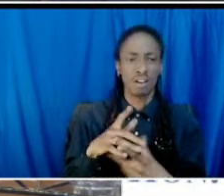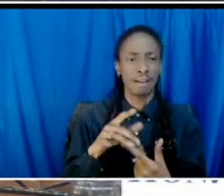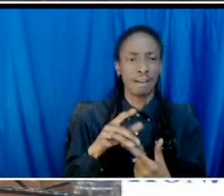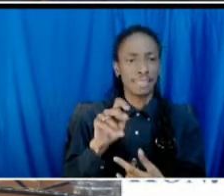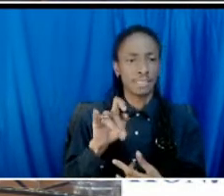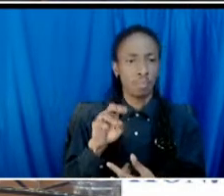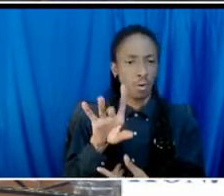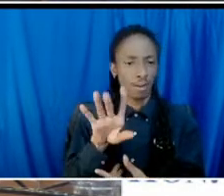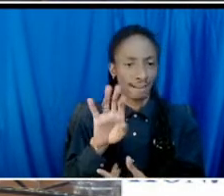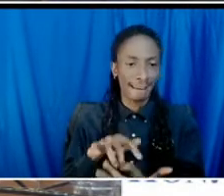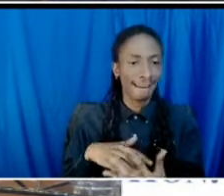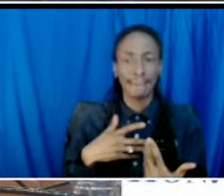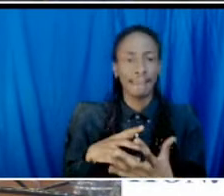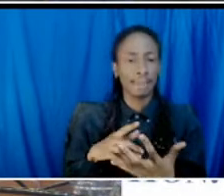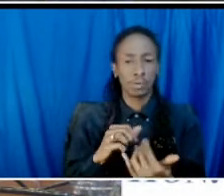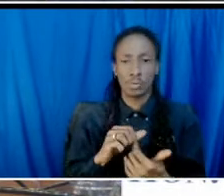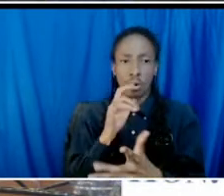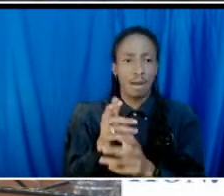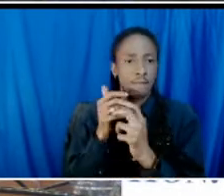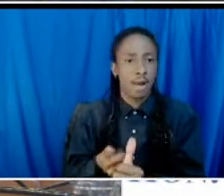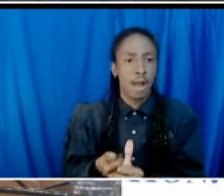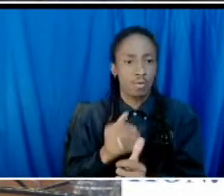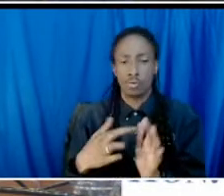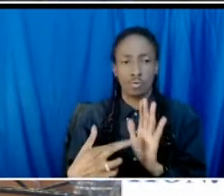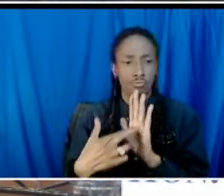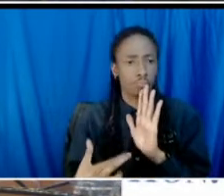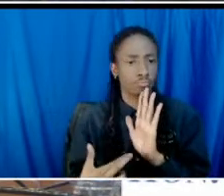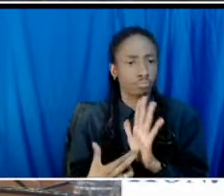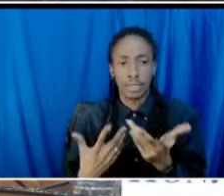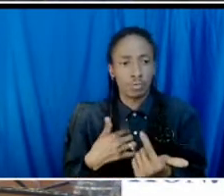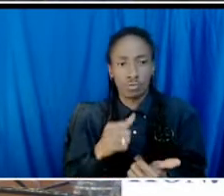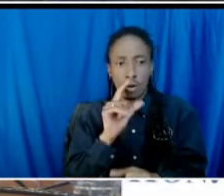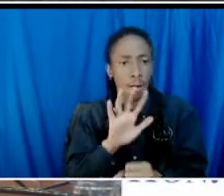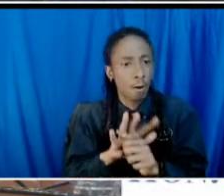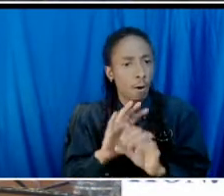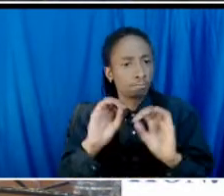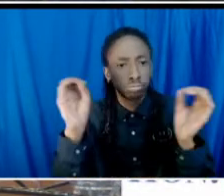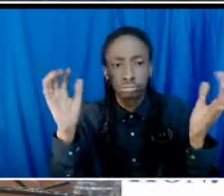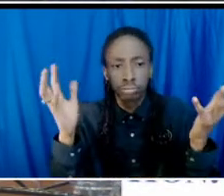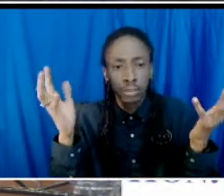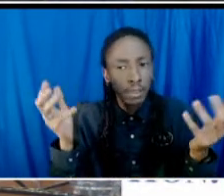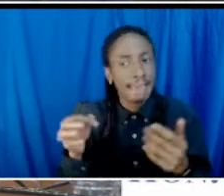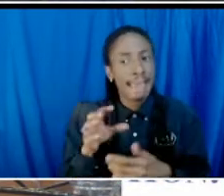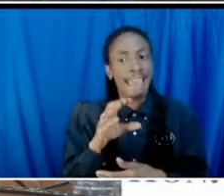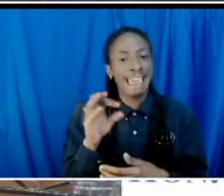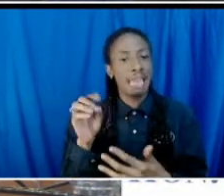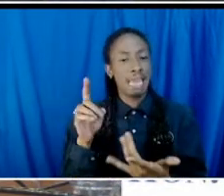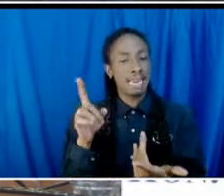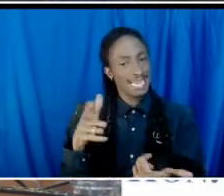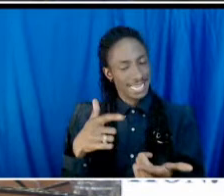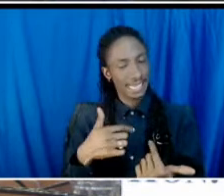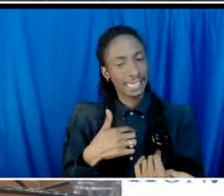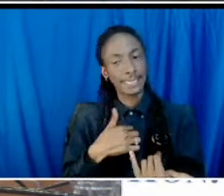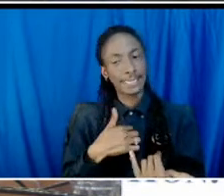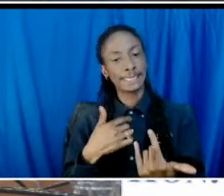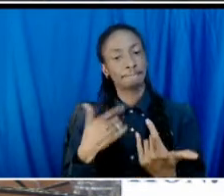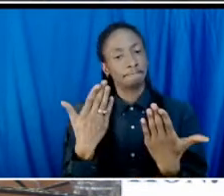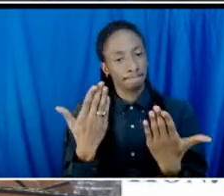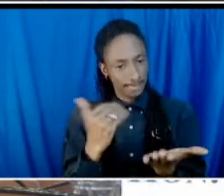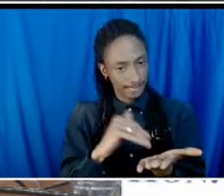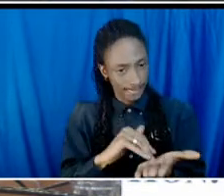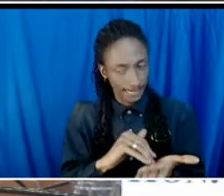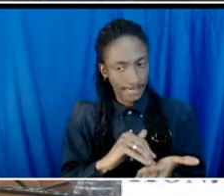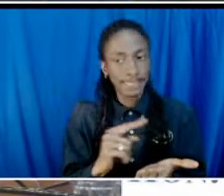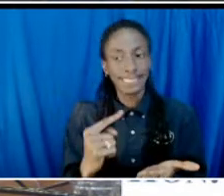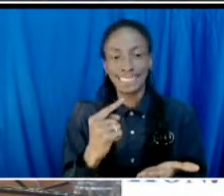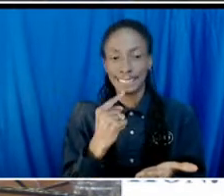own representations of what he would do, and he raised again that he thought that